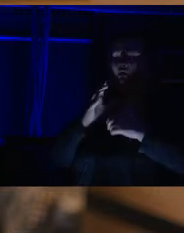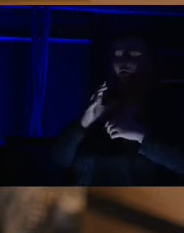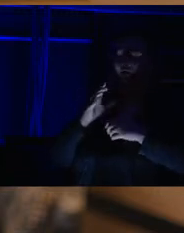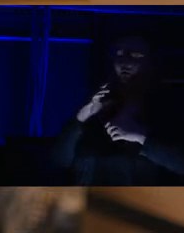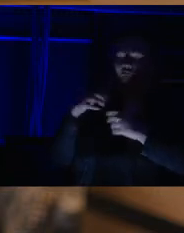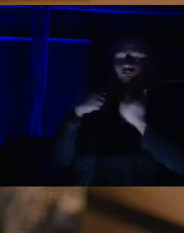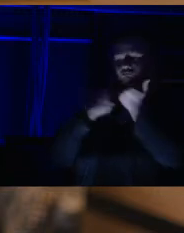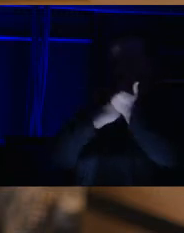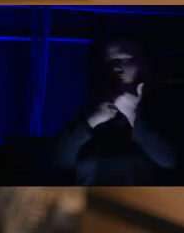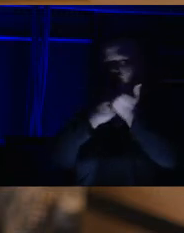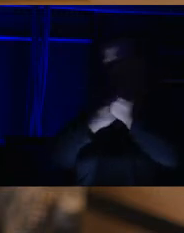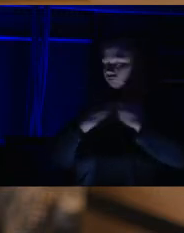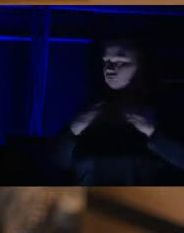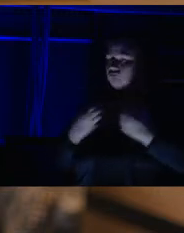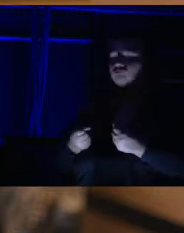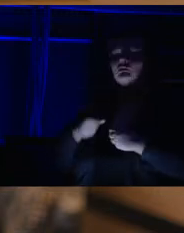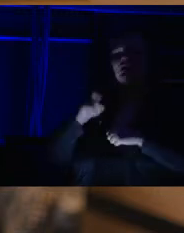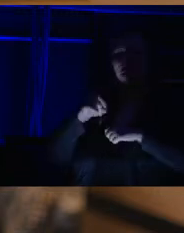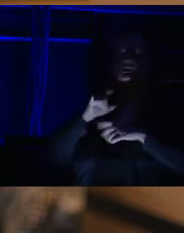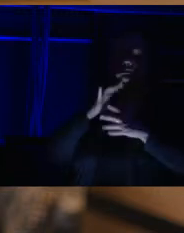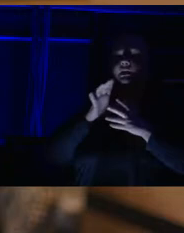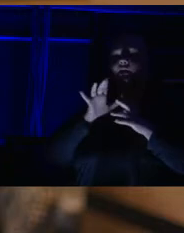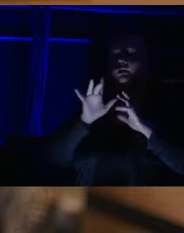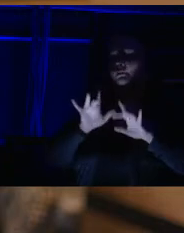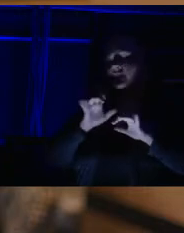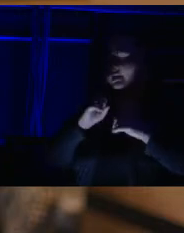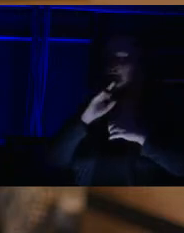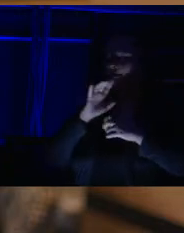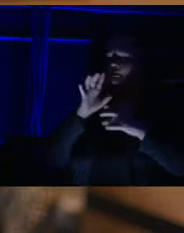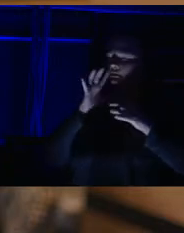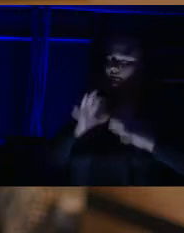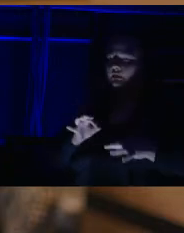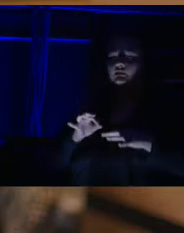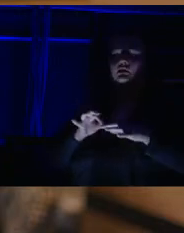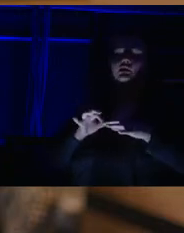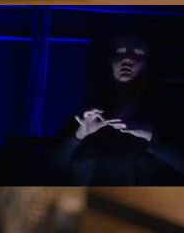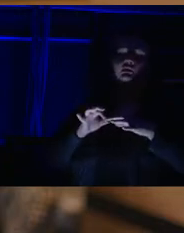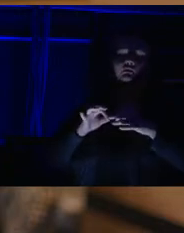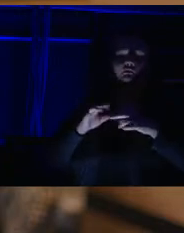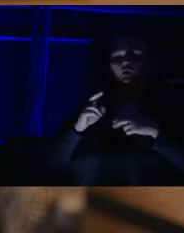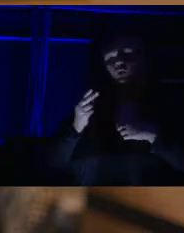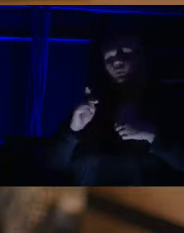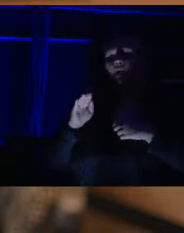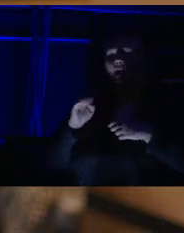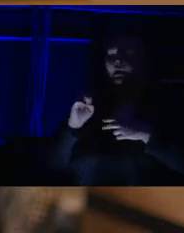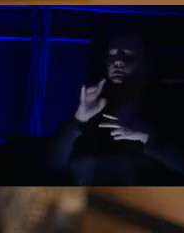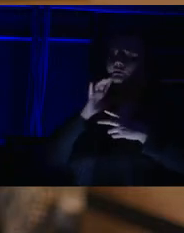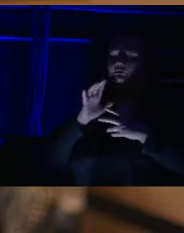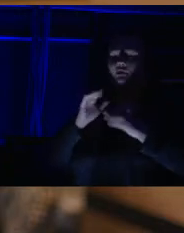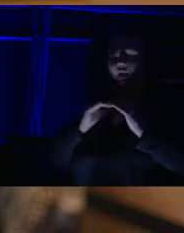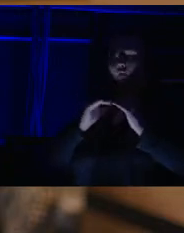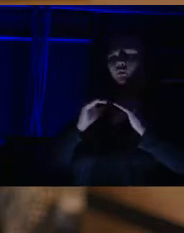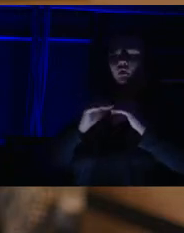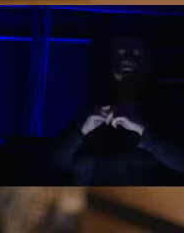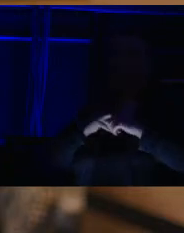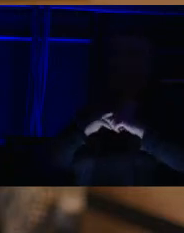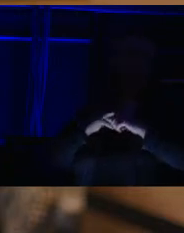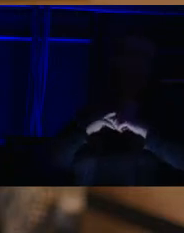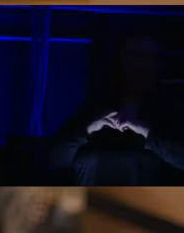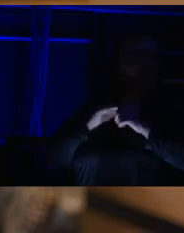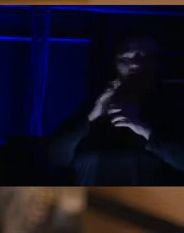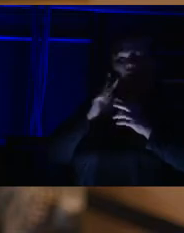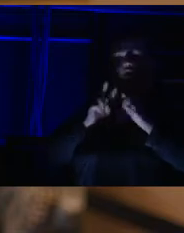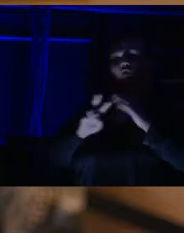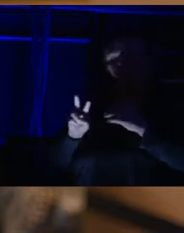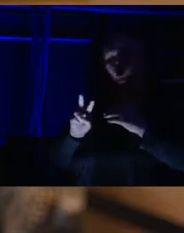advocate. They must be empathetic and decisive, humane and equitable, forward-looking